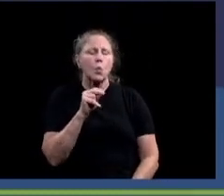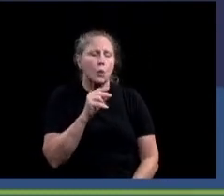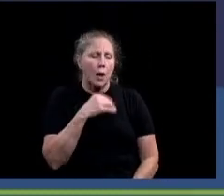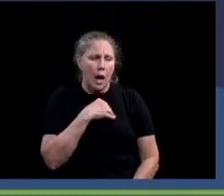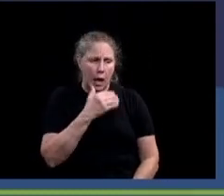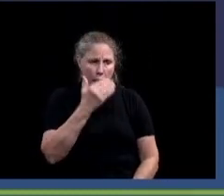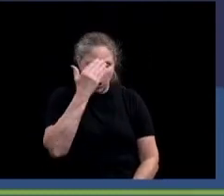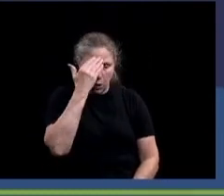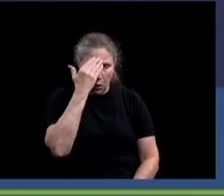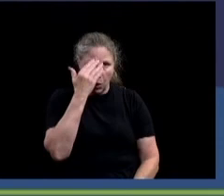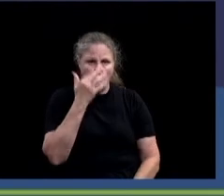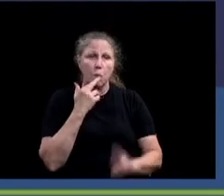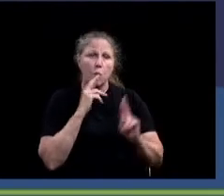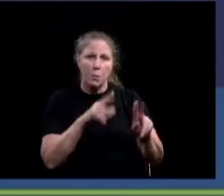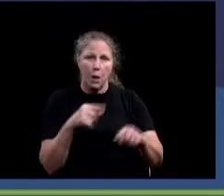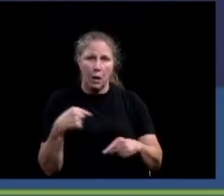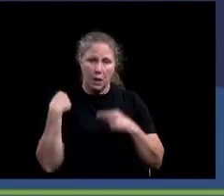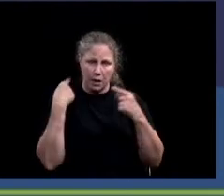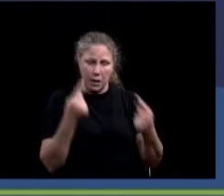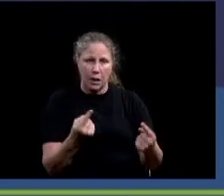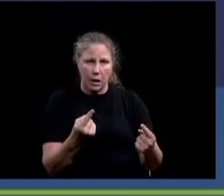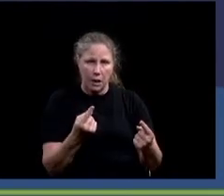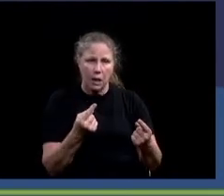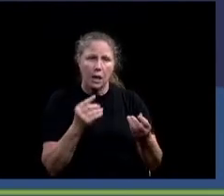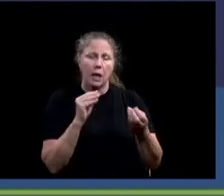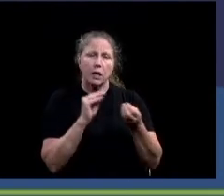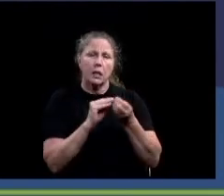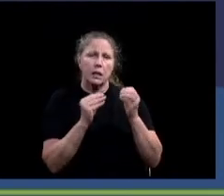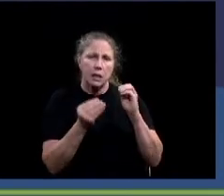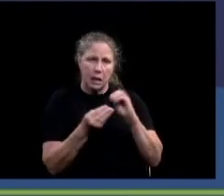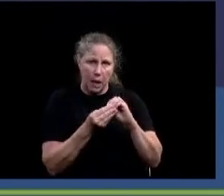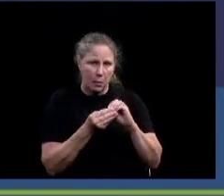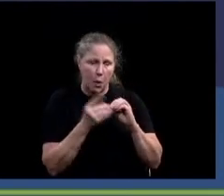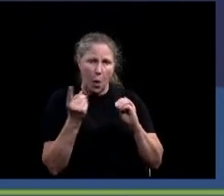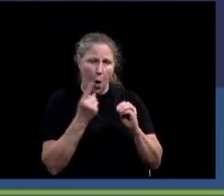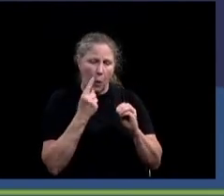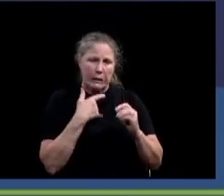been historically low. I just needed the statement to be made. Yes, ma'am.